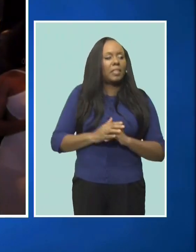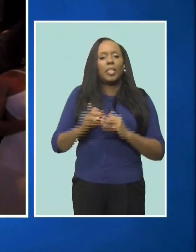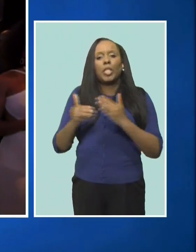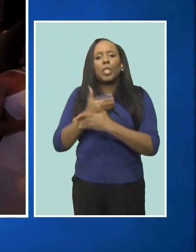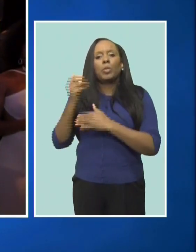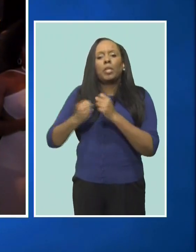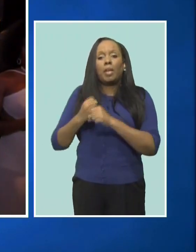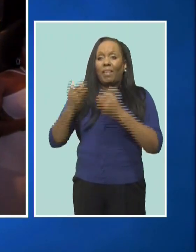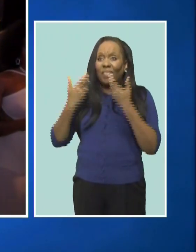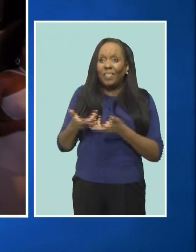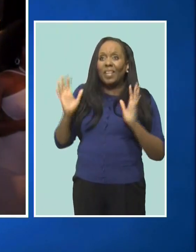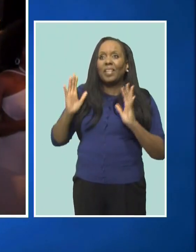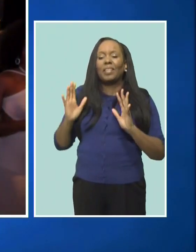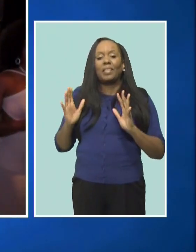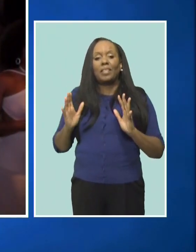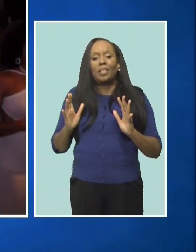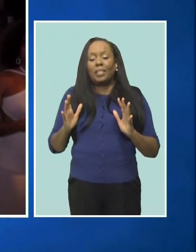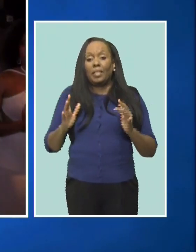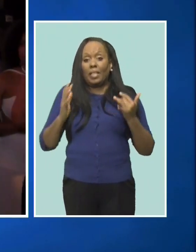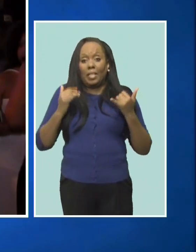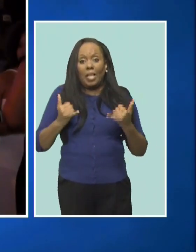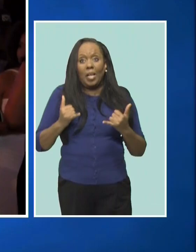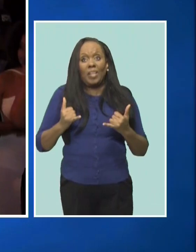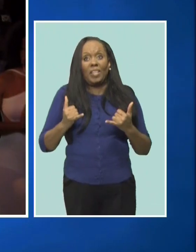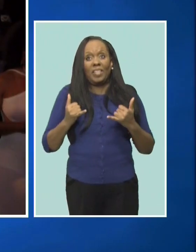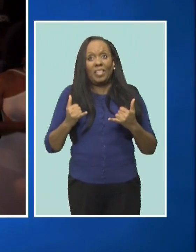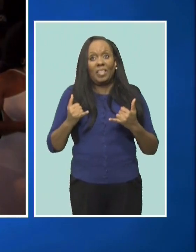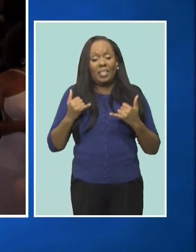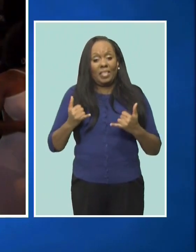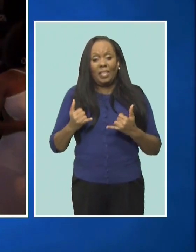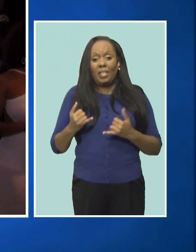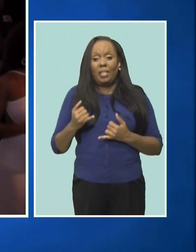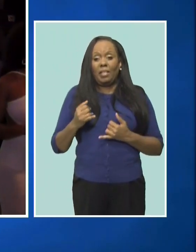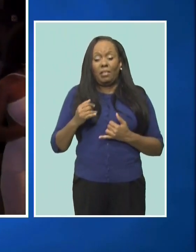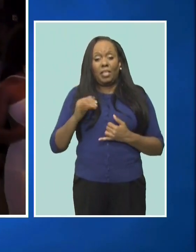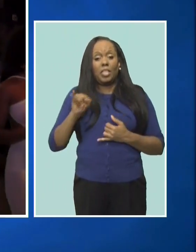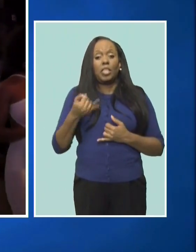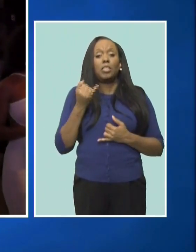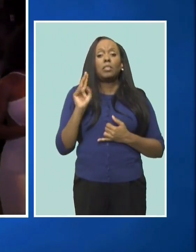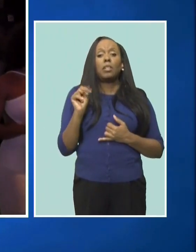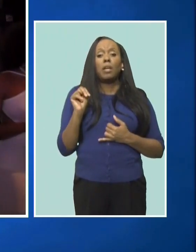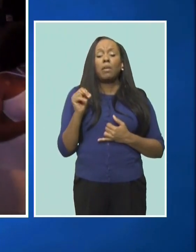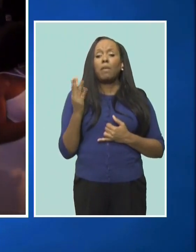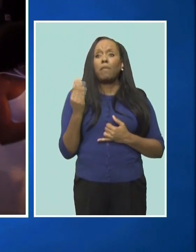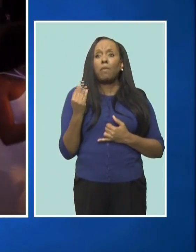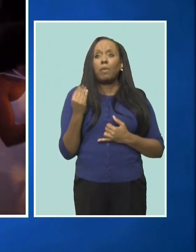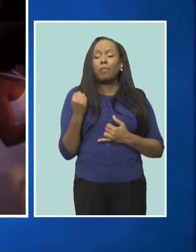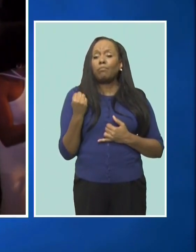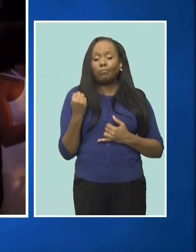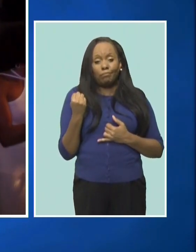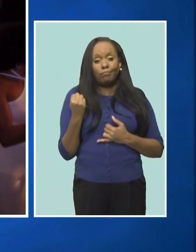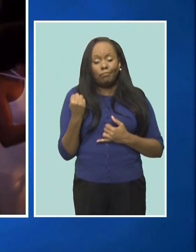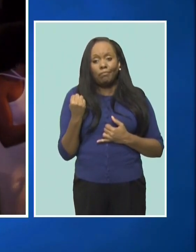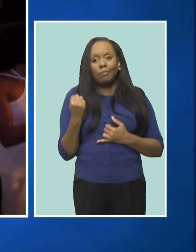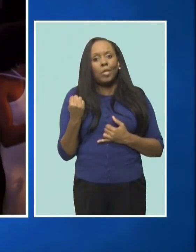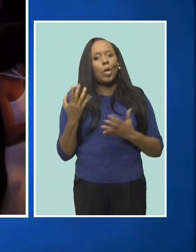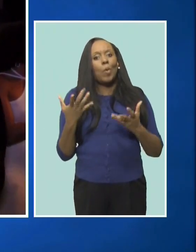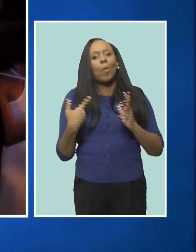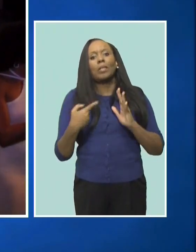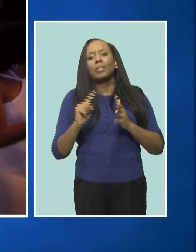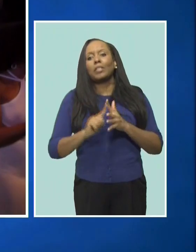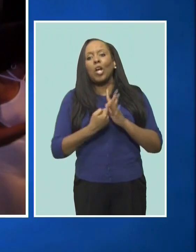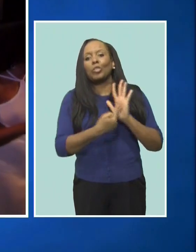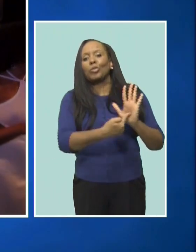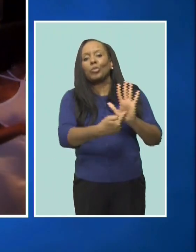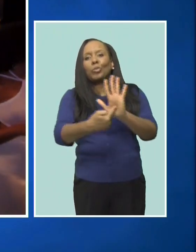within, 14 days of the year now starting, they're now saying to the country, here's where we are. It's a fantastic effort, and they